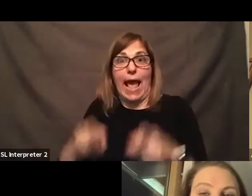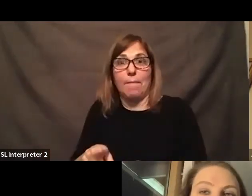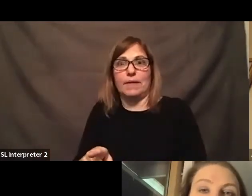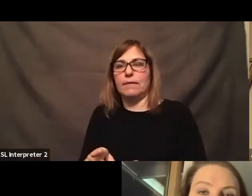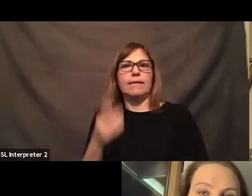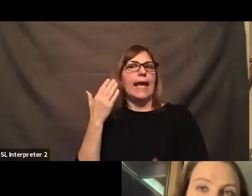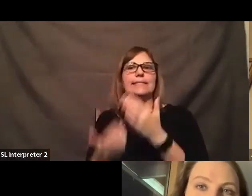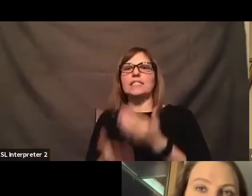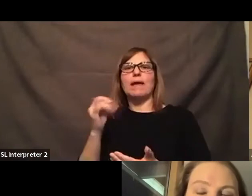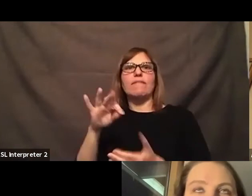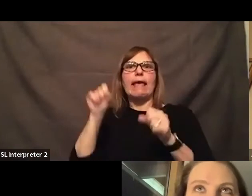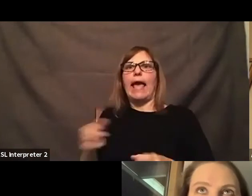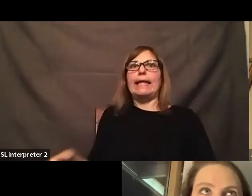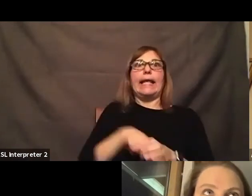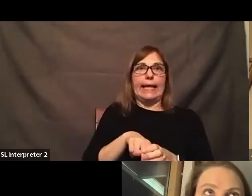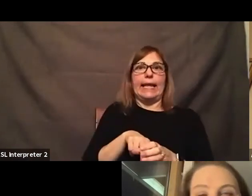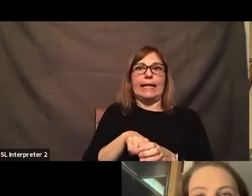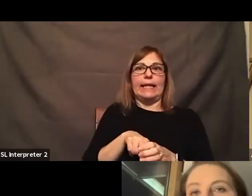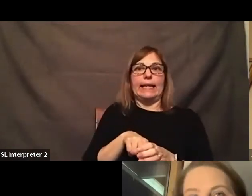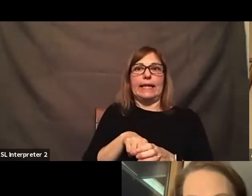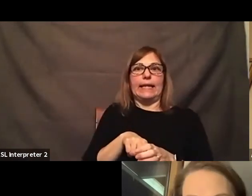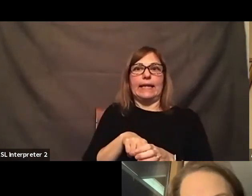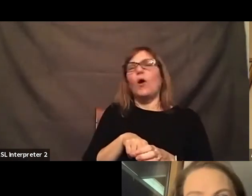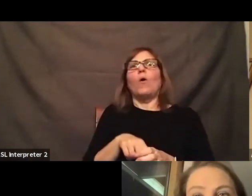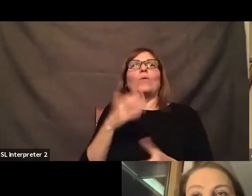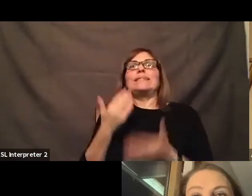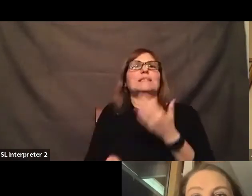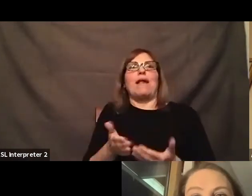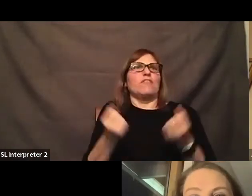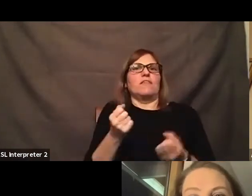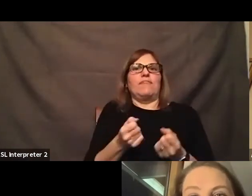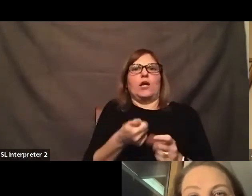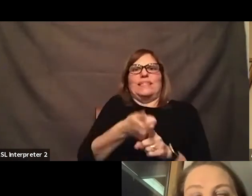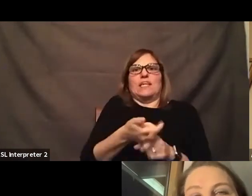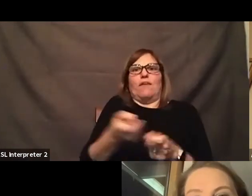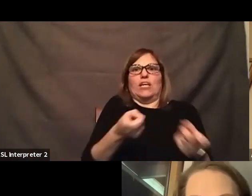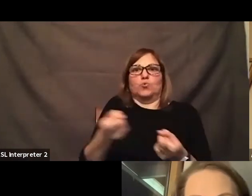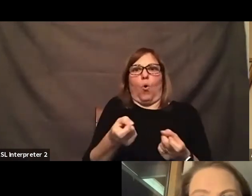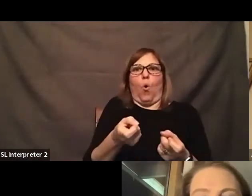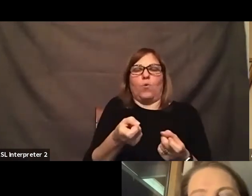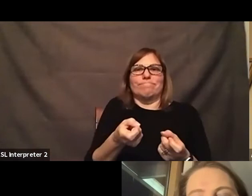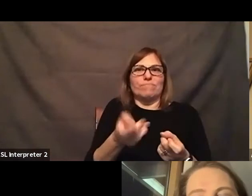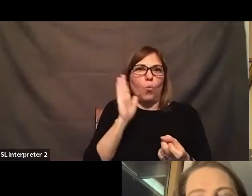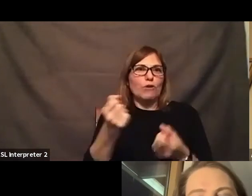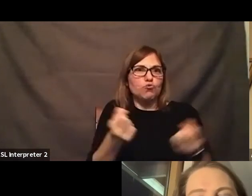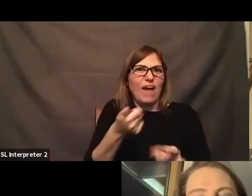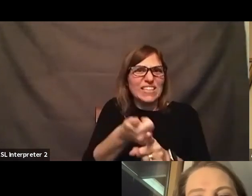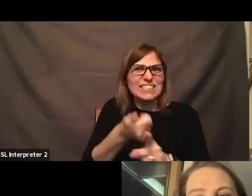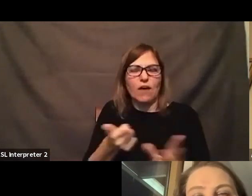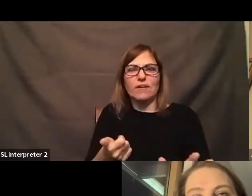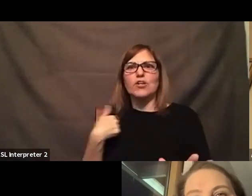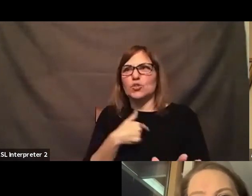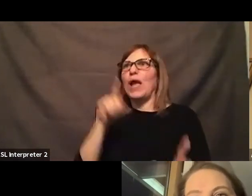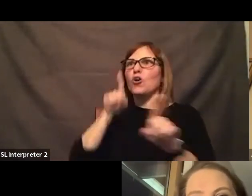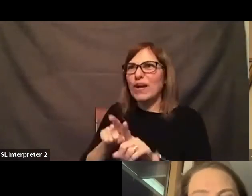they can get into the vehicle or that the vehicle drives itself. So we're in agreement completely and totally. And